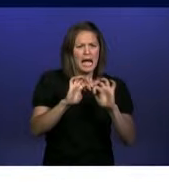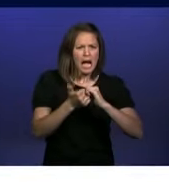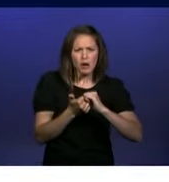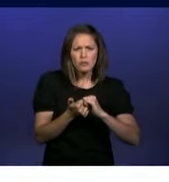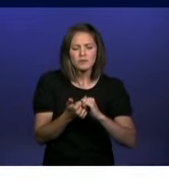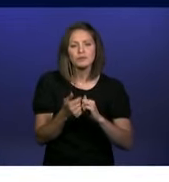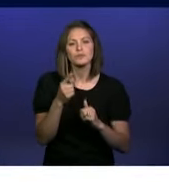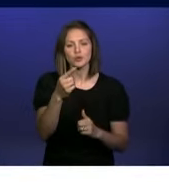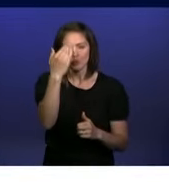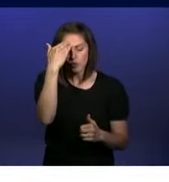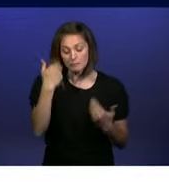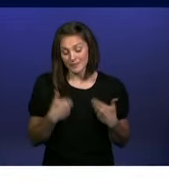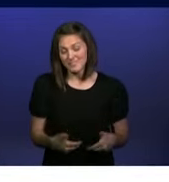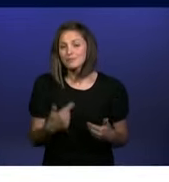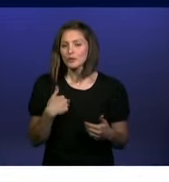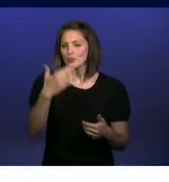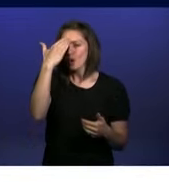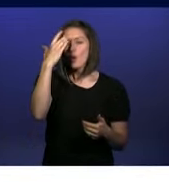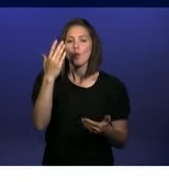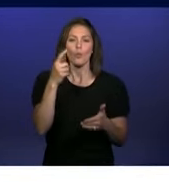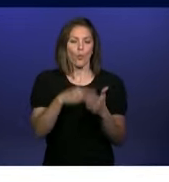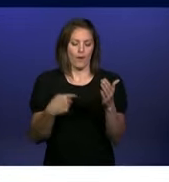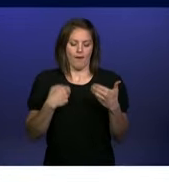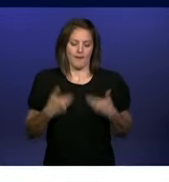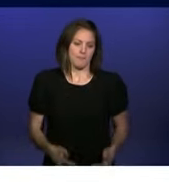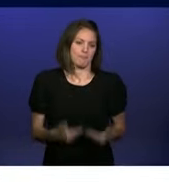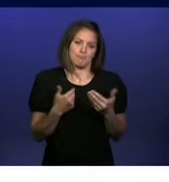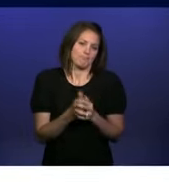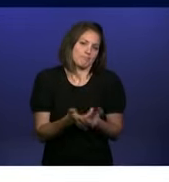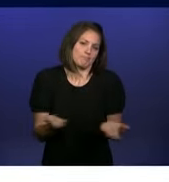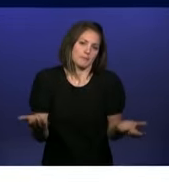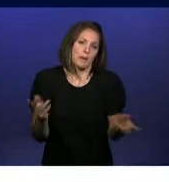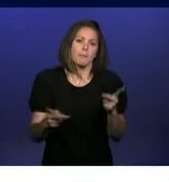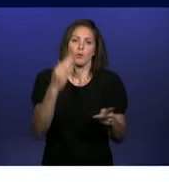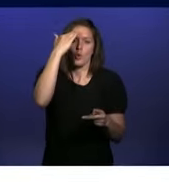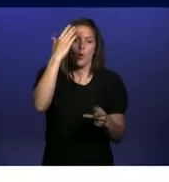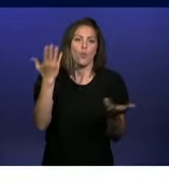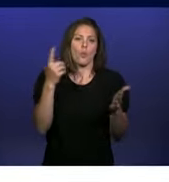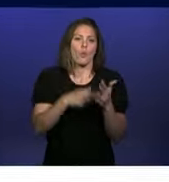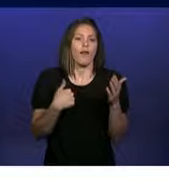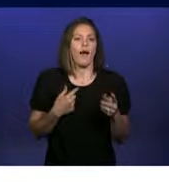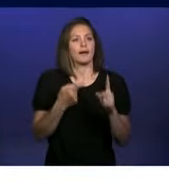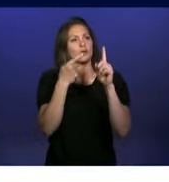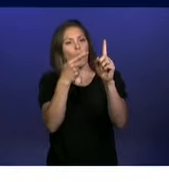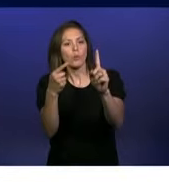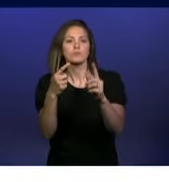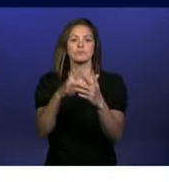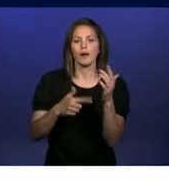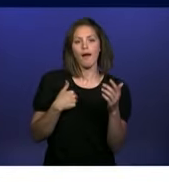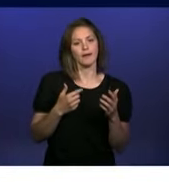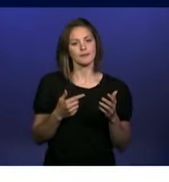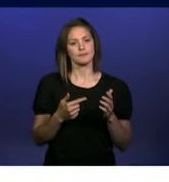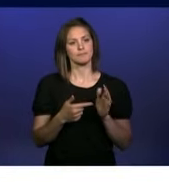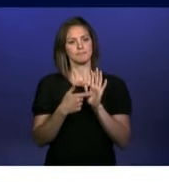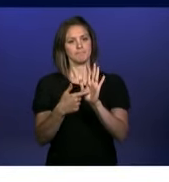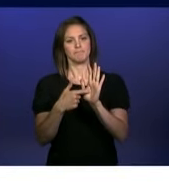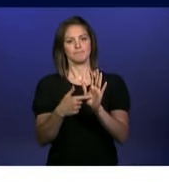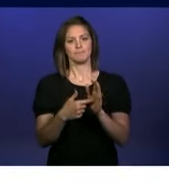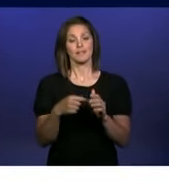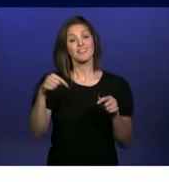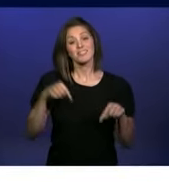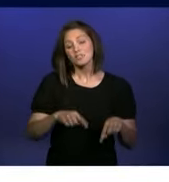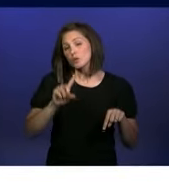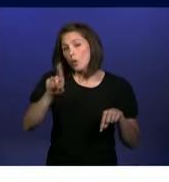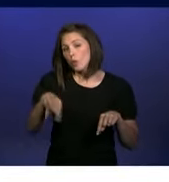is you know exactly what you're going to get. People know who I am and they know what I stand for. This is the only job I've ever applied for where experience